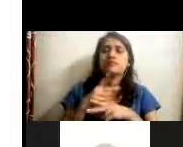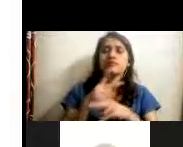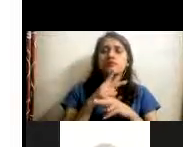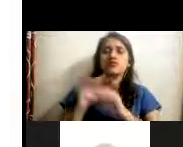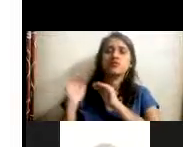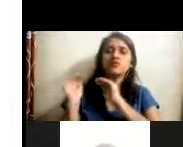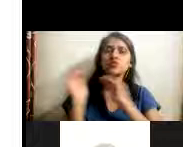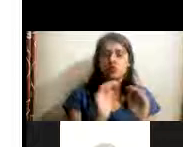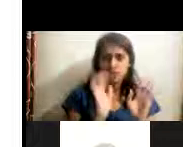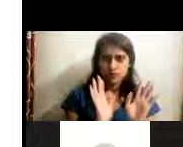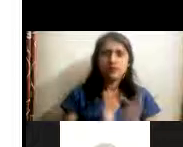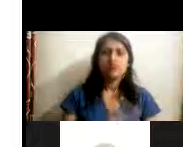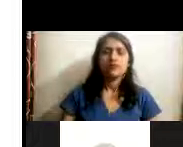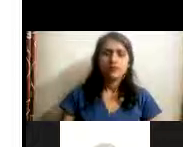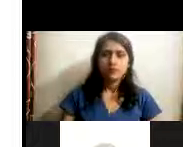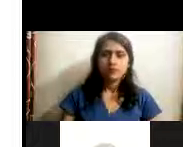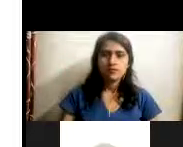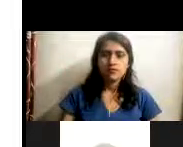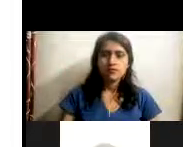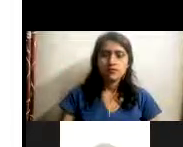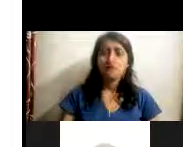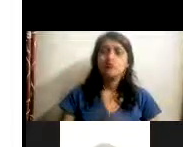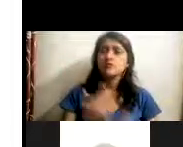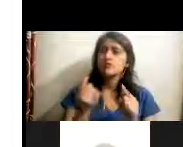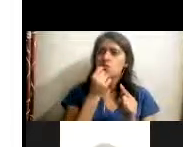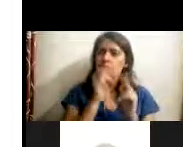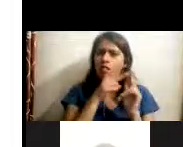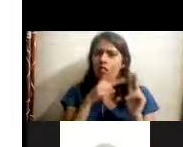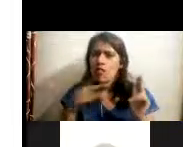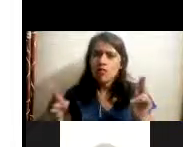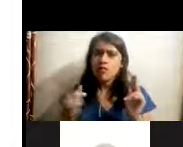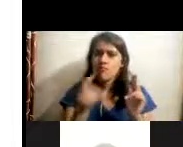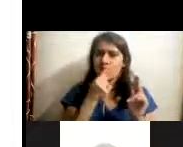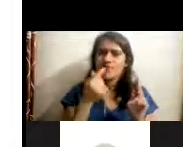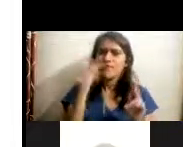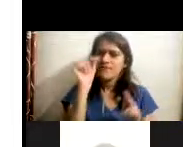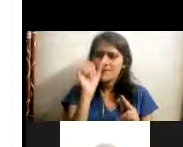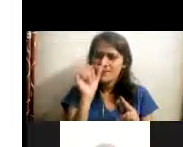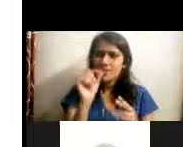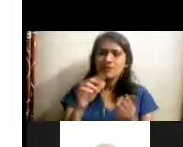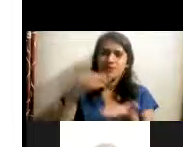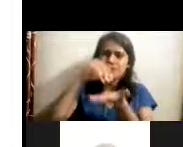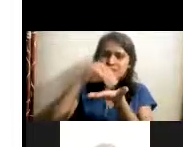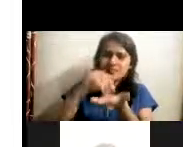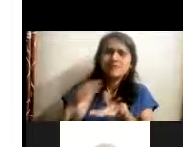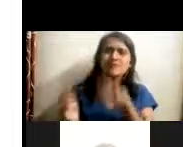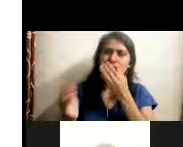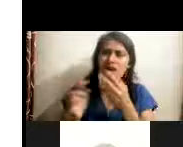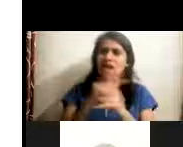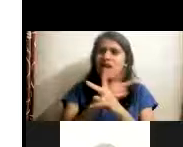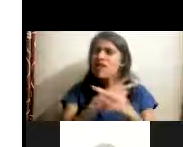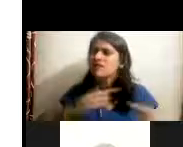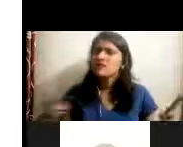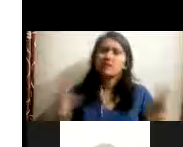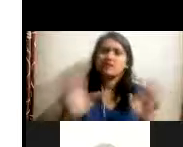Yoga, Naturopathy, Unani, and Siddha and Homeopathy. So this alternative healthcare is also